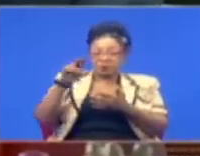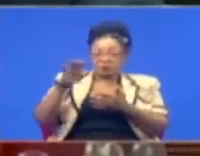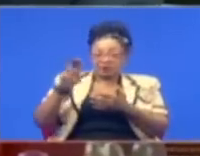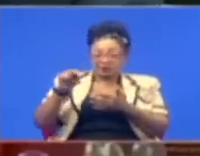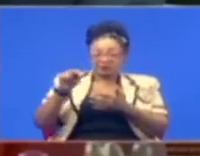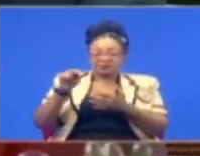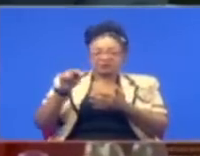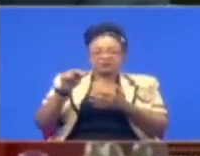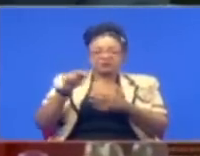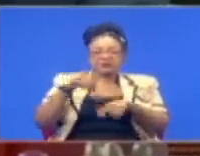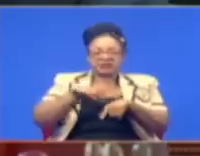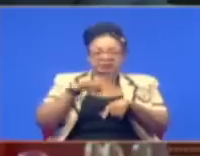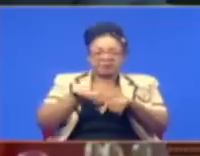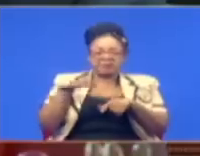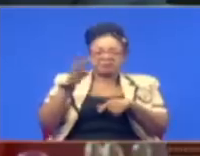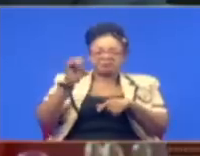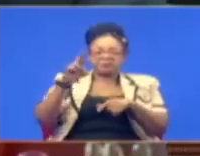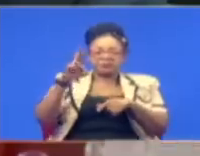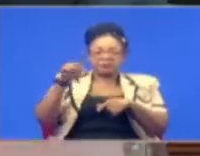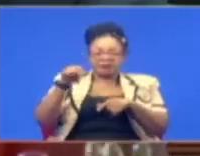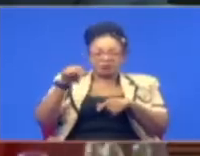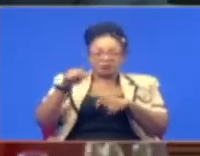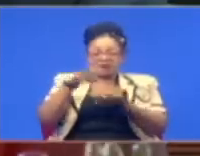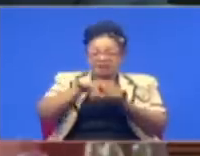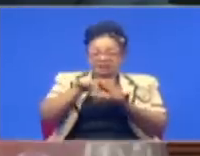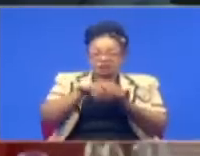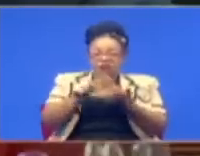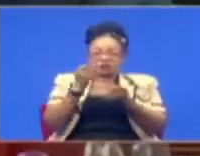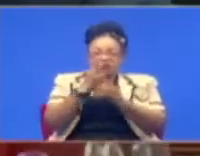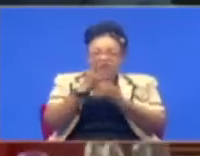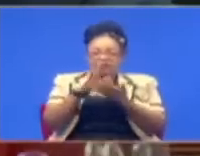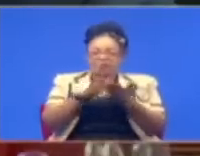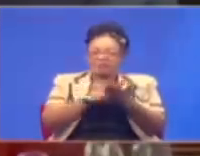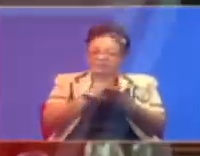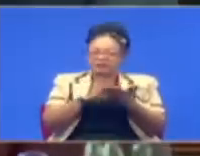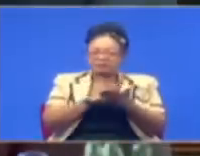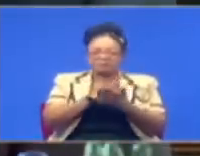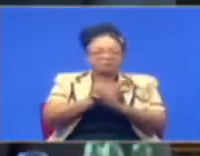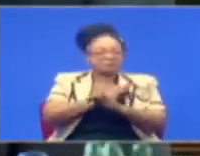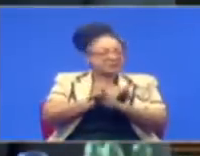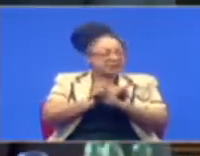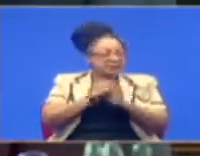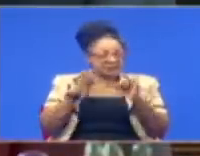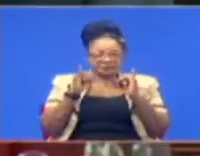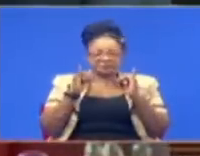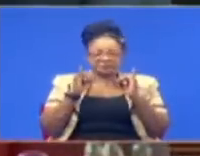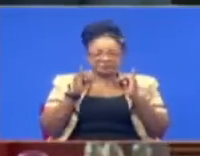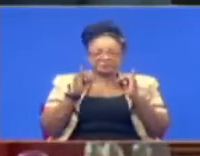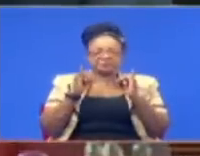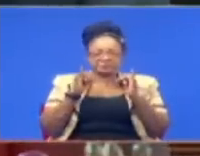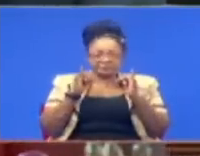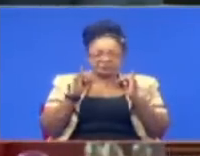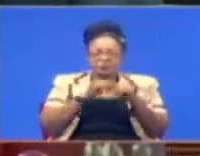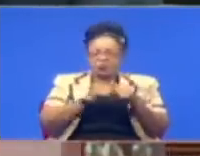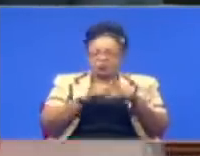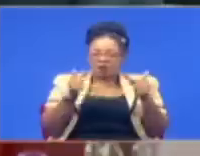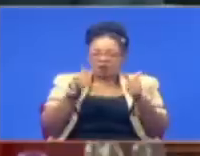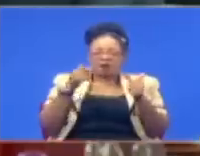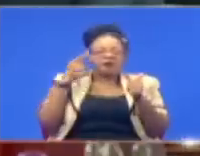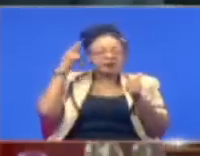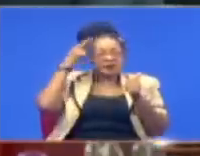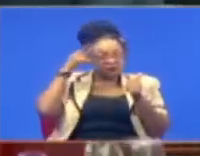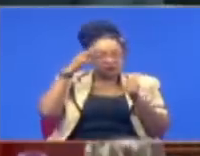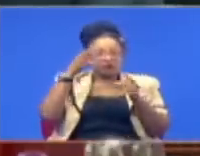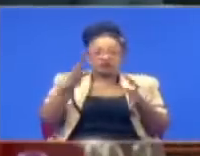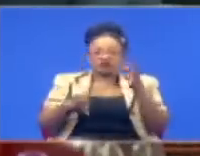Brown case, it was a 12-page, and it was sufficiently well-reasoned to be a judgment.